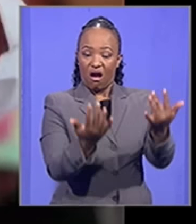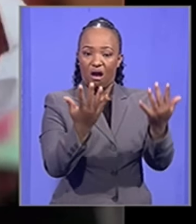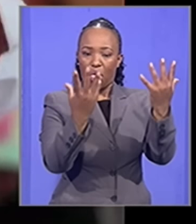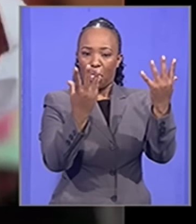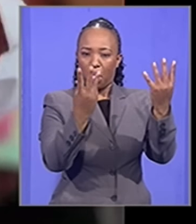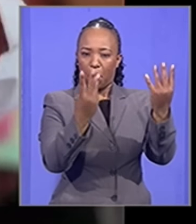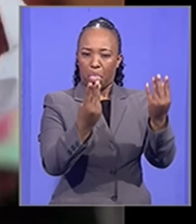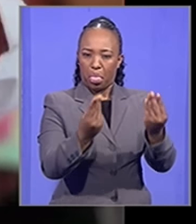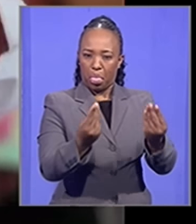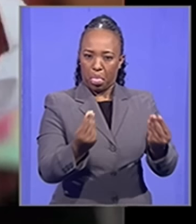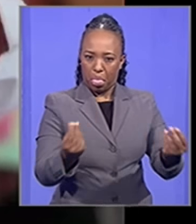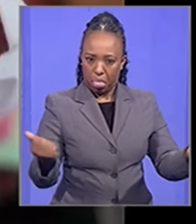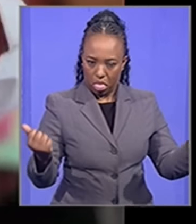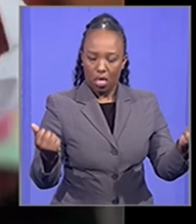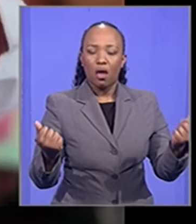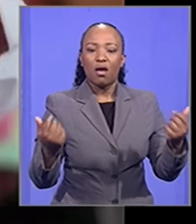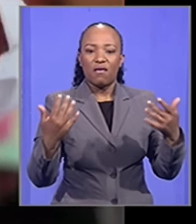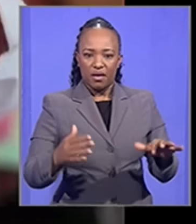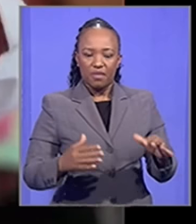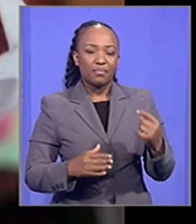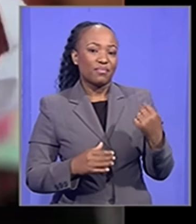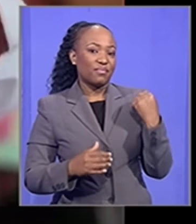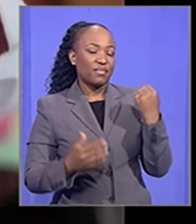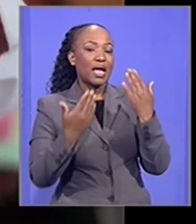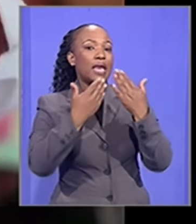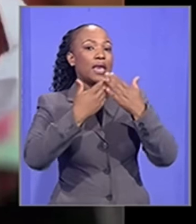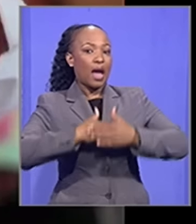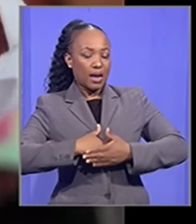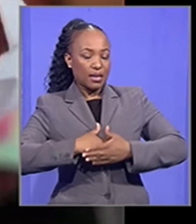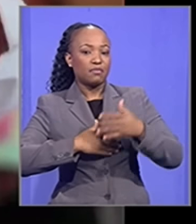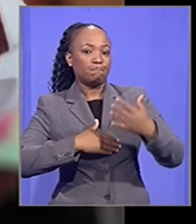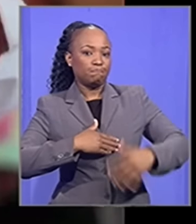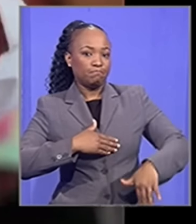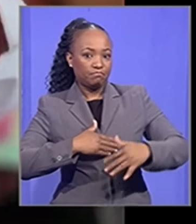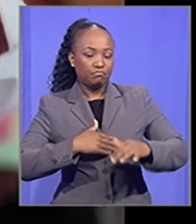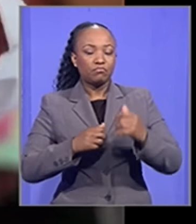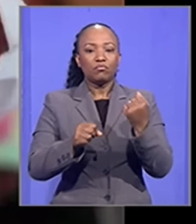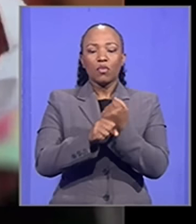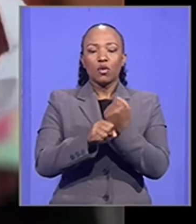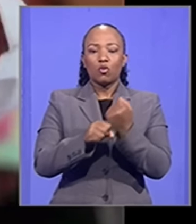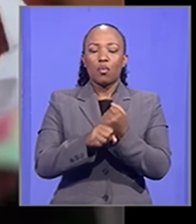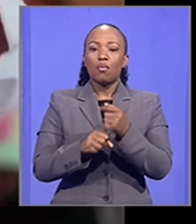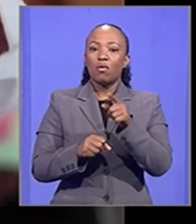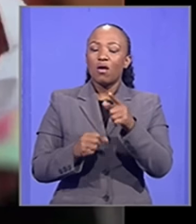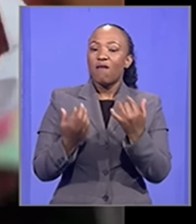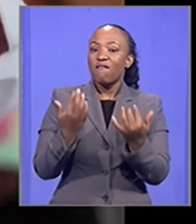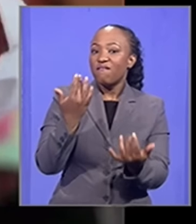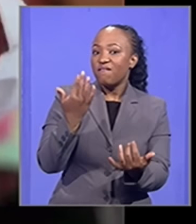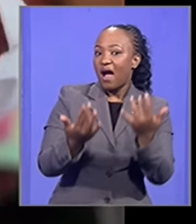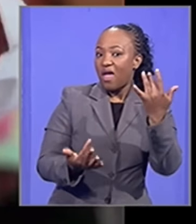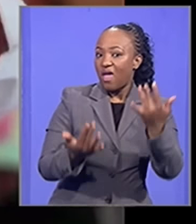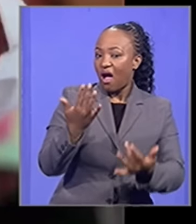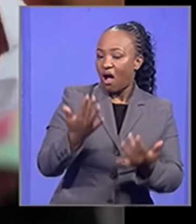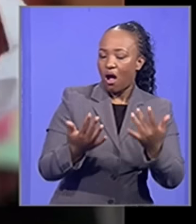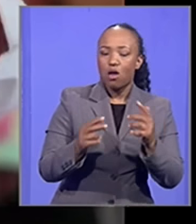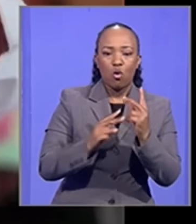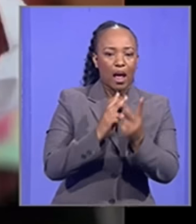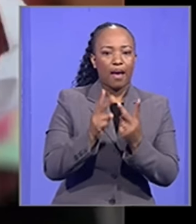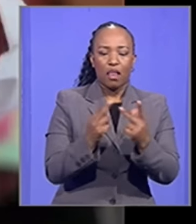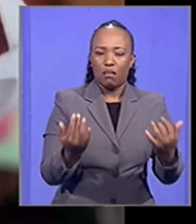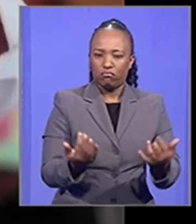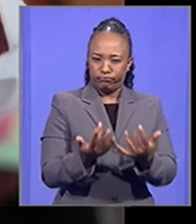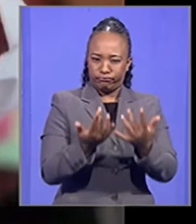did the night duty last night did an exceptional job in ensuring that the fire did not stand up again. We are